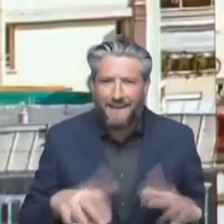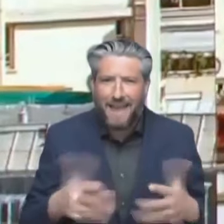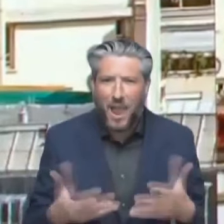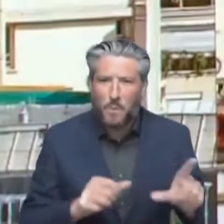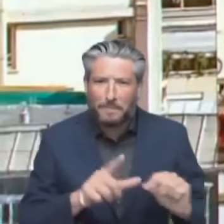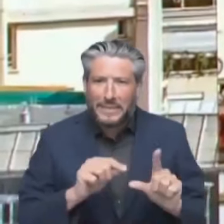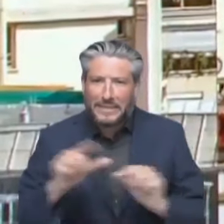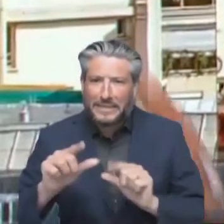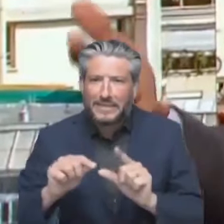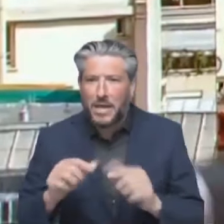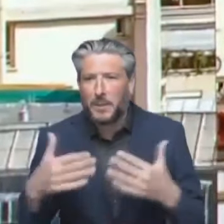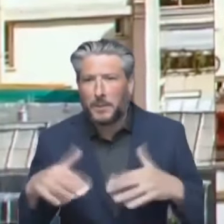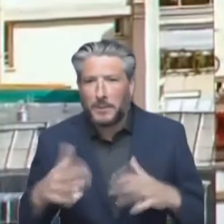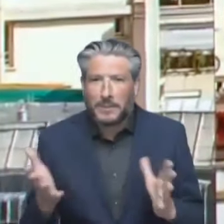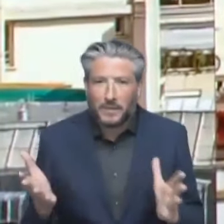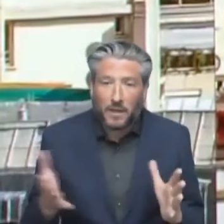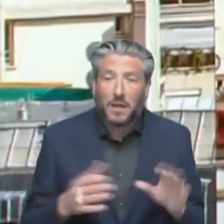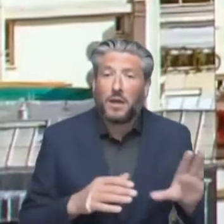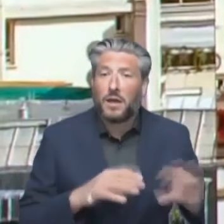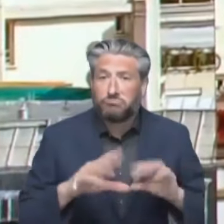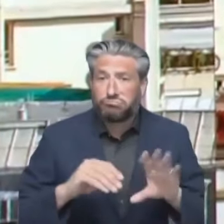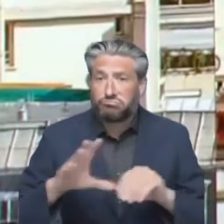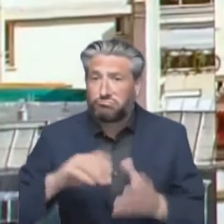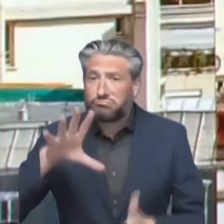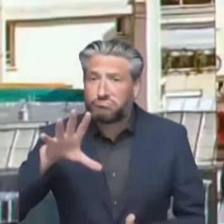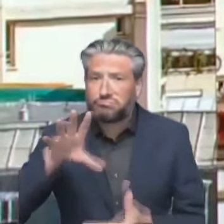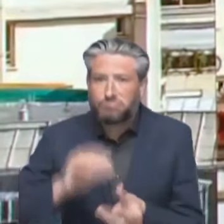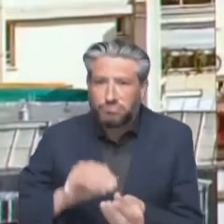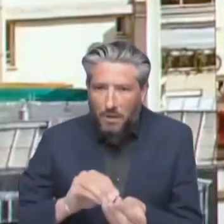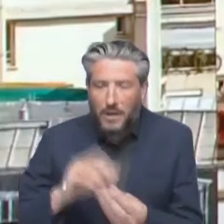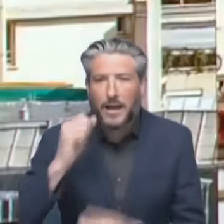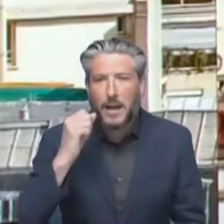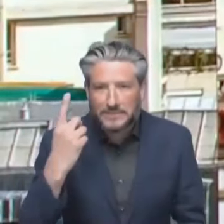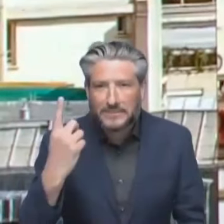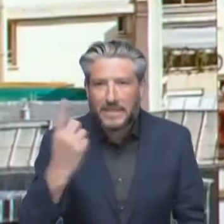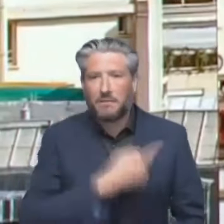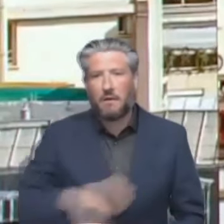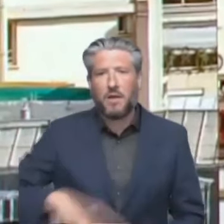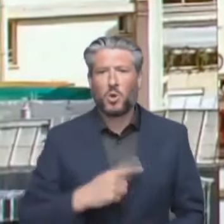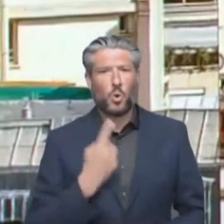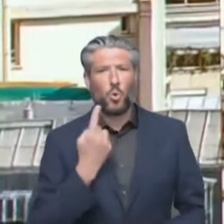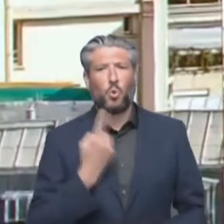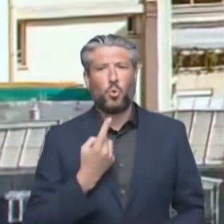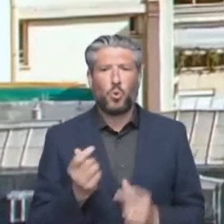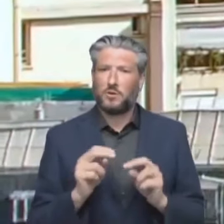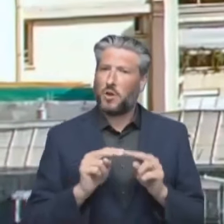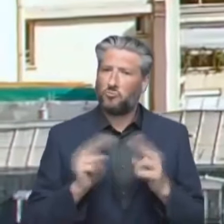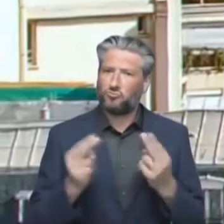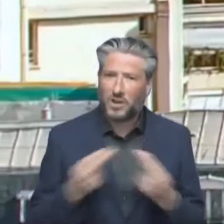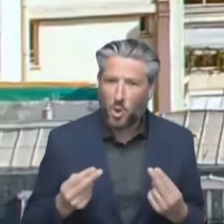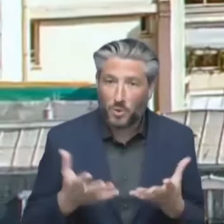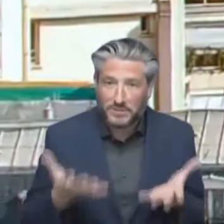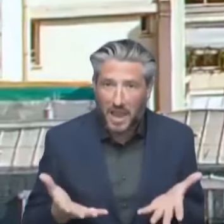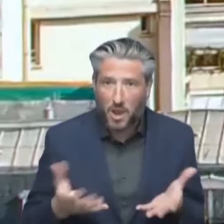stage where we crystallize who we are and what role we want to play in the world of today and tomorrow. So the time has come.